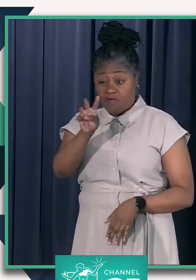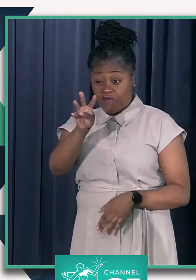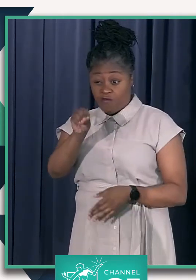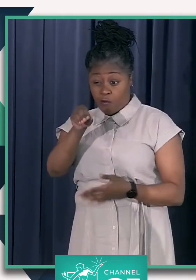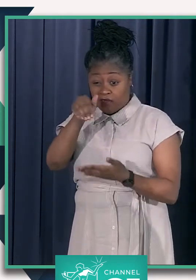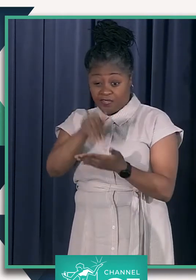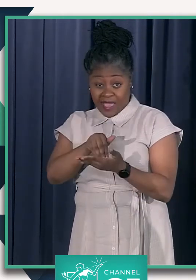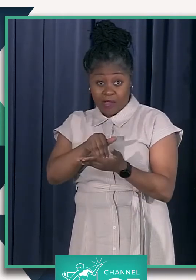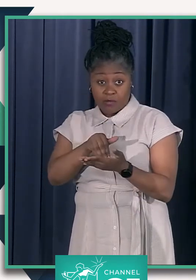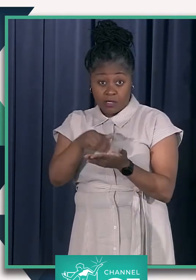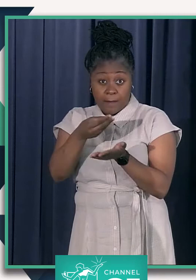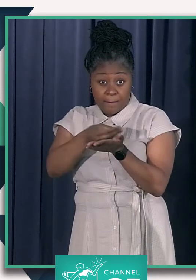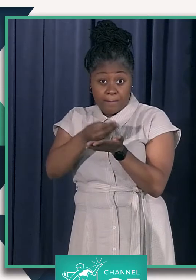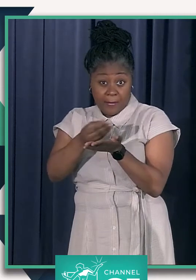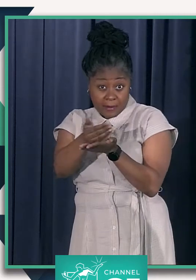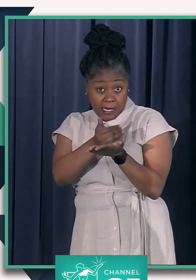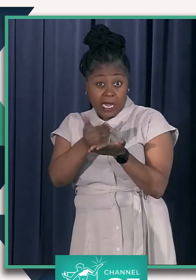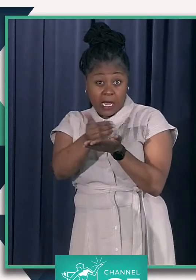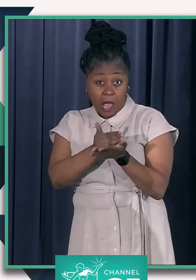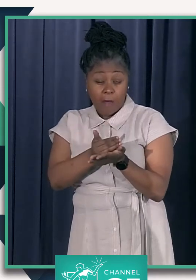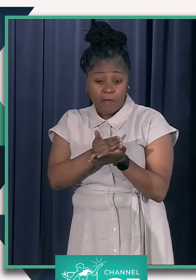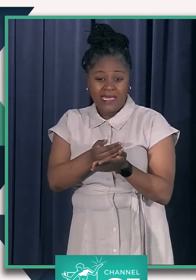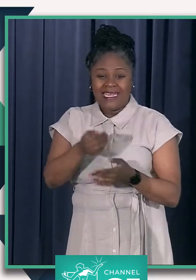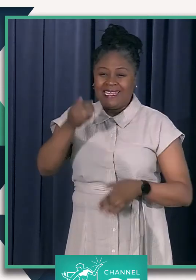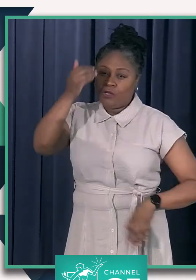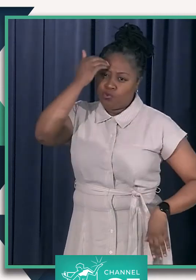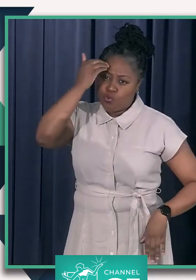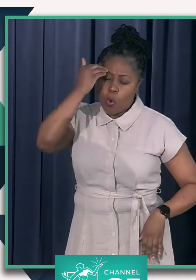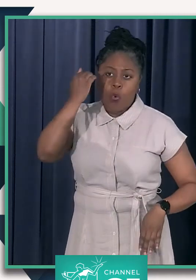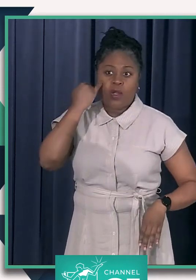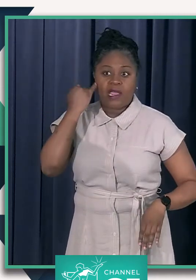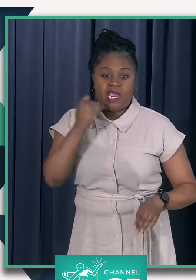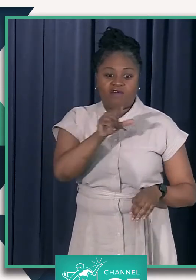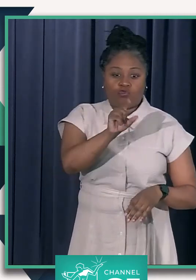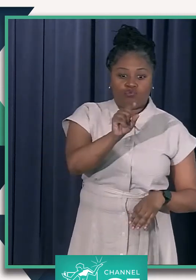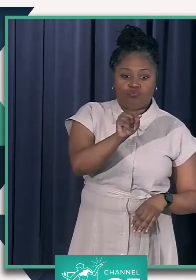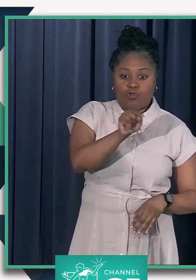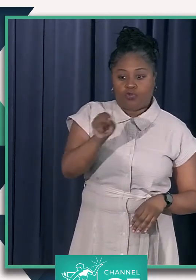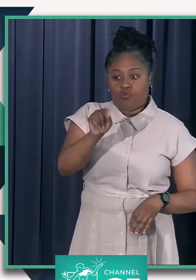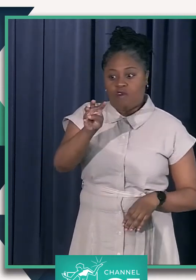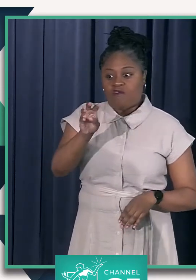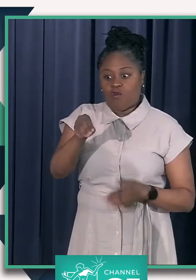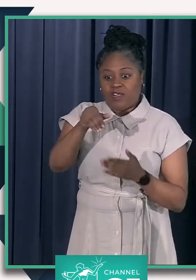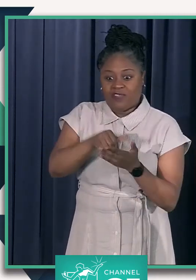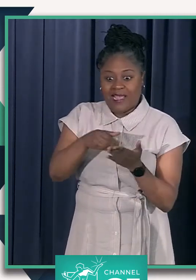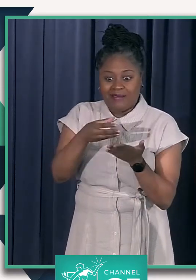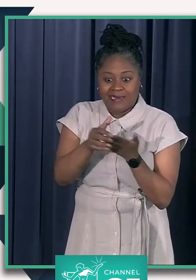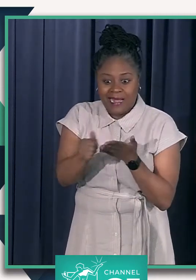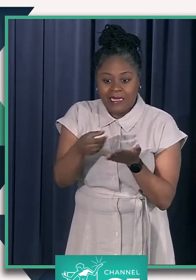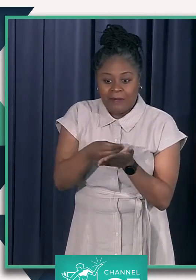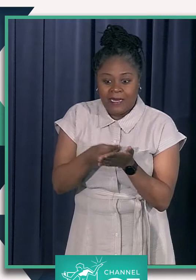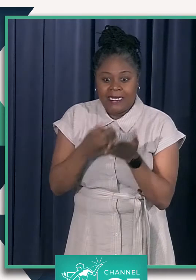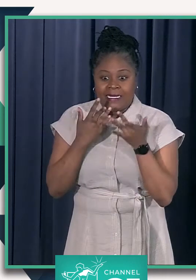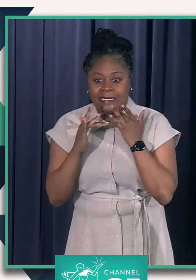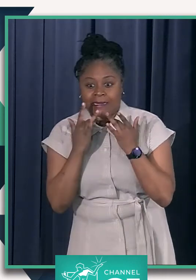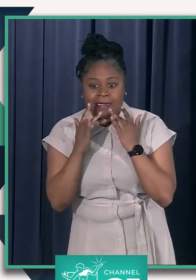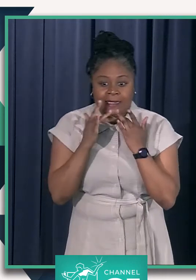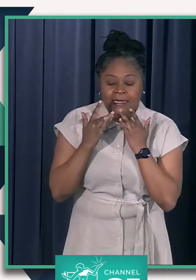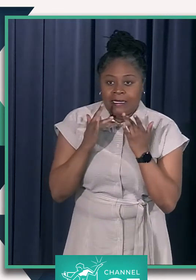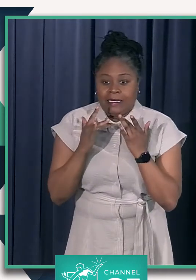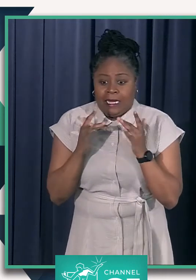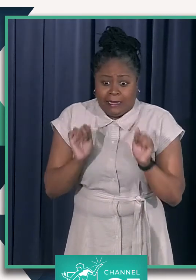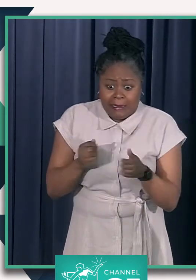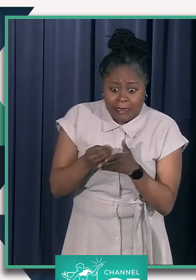have an income of $20,000 to $40,000, housing can become a burden. And so it's